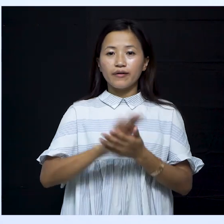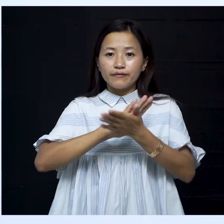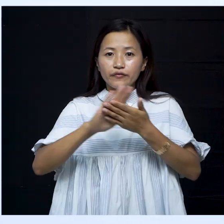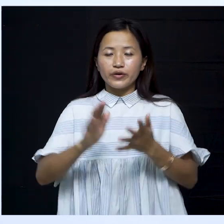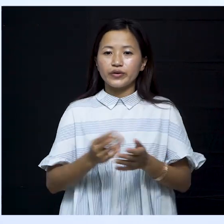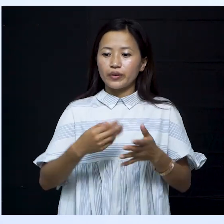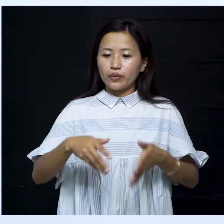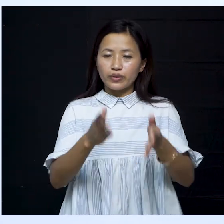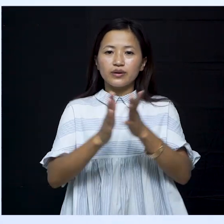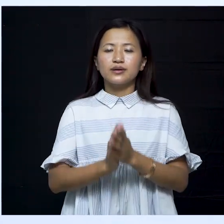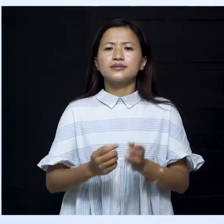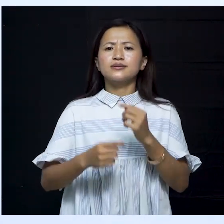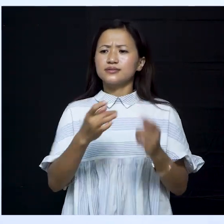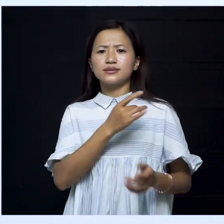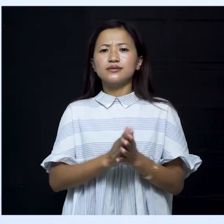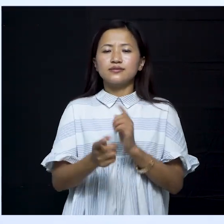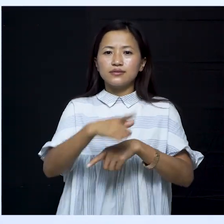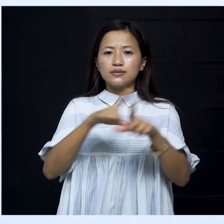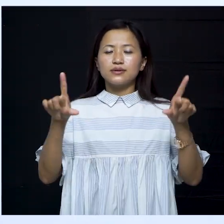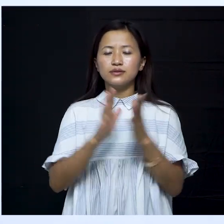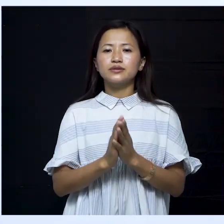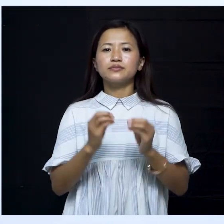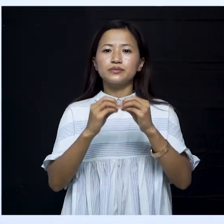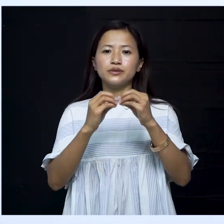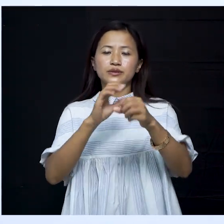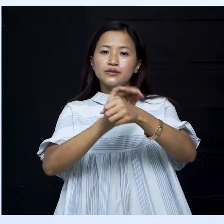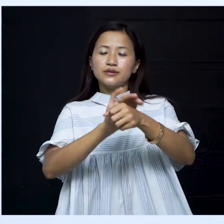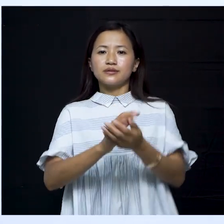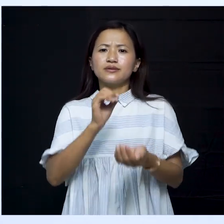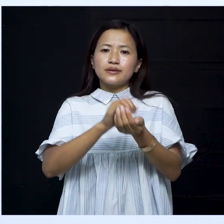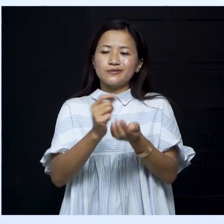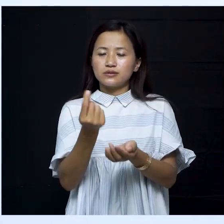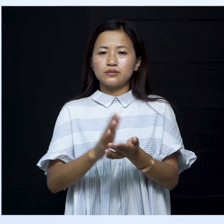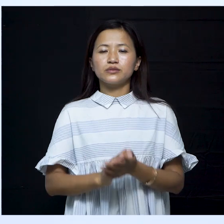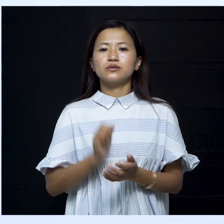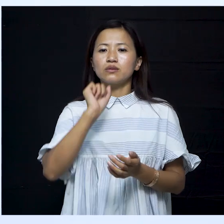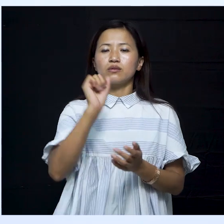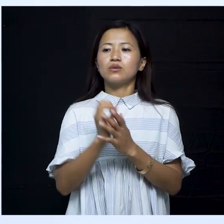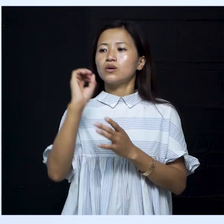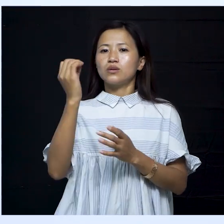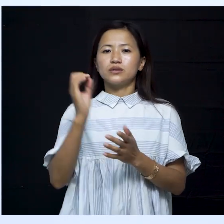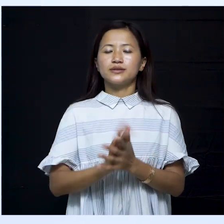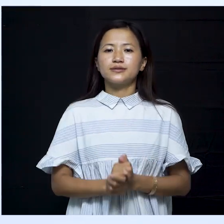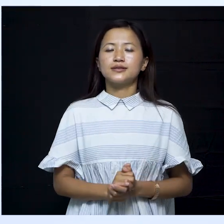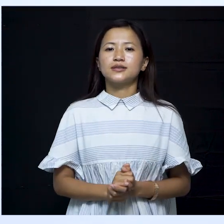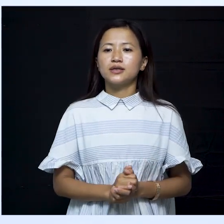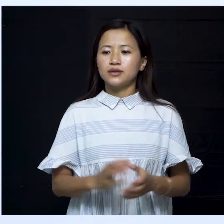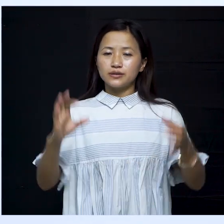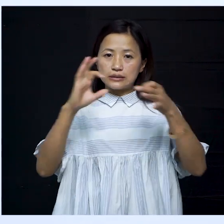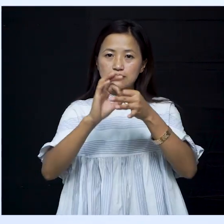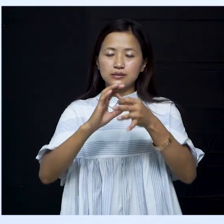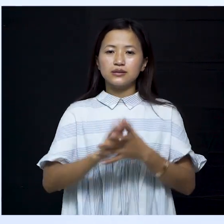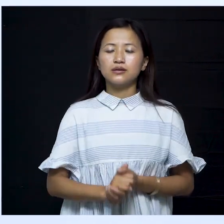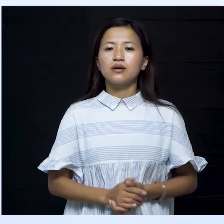with the kind of language that has to do with British English, but they have retained, kept a little bit of its originality or its